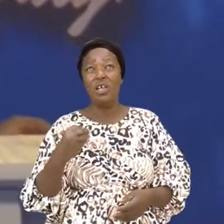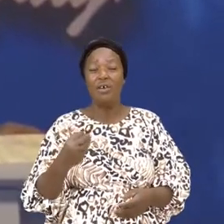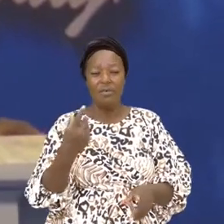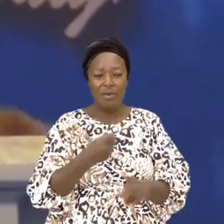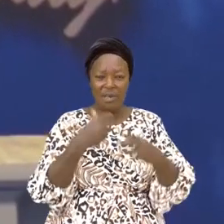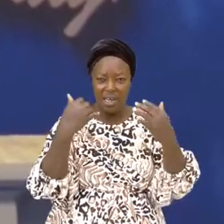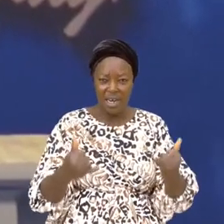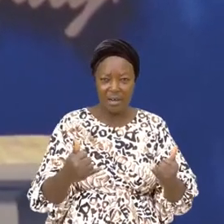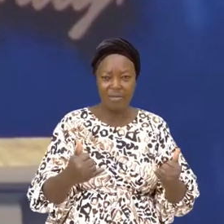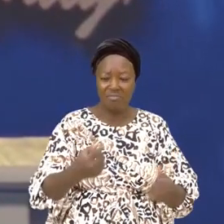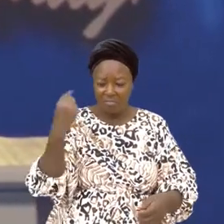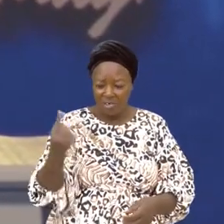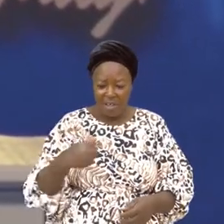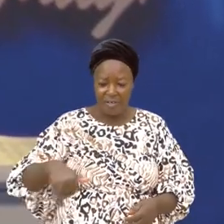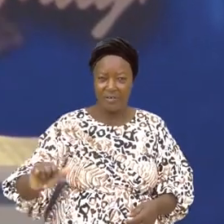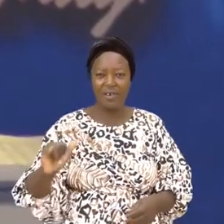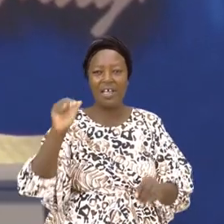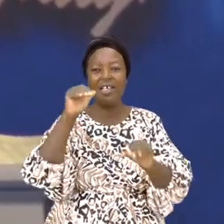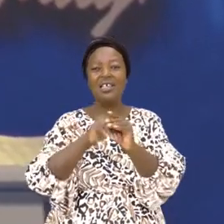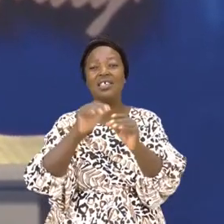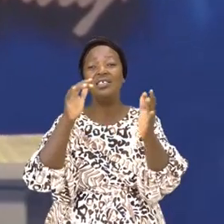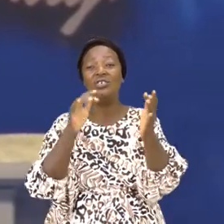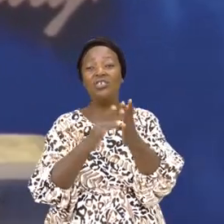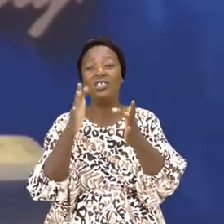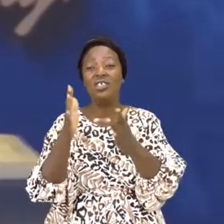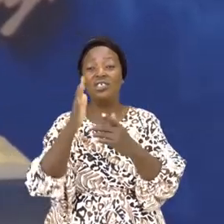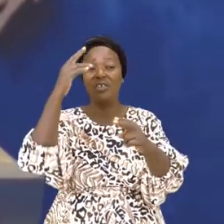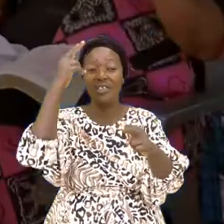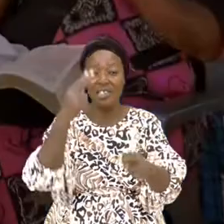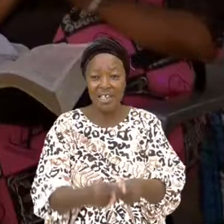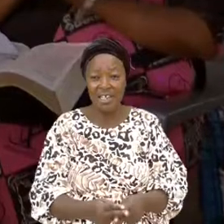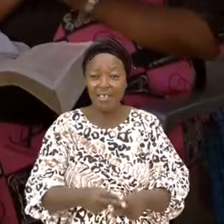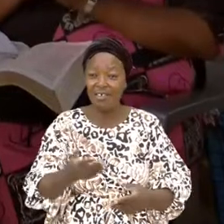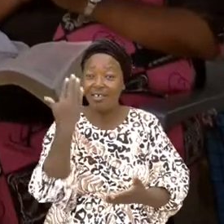now forever. In Jesus' name.